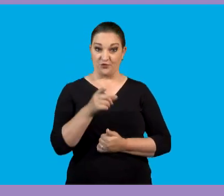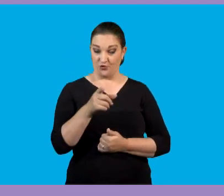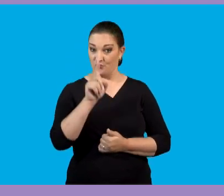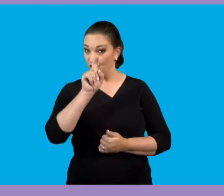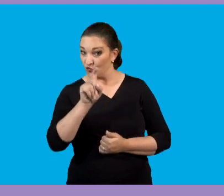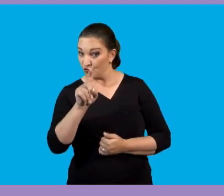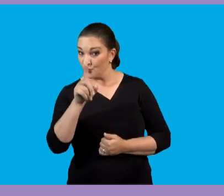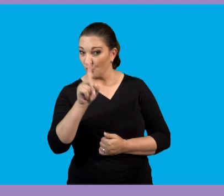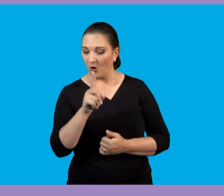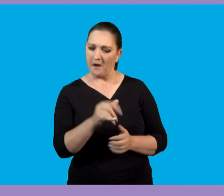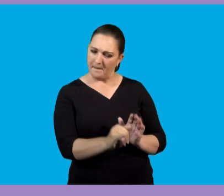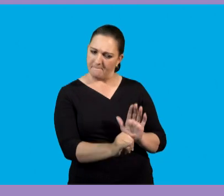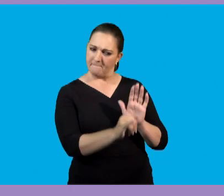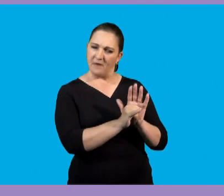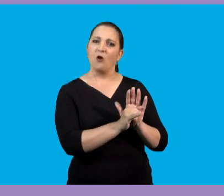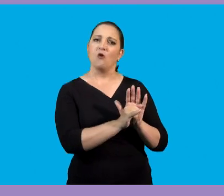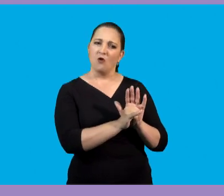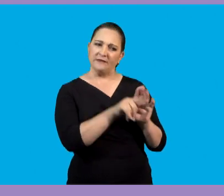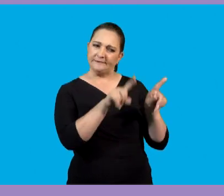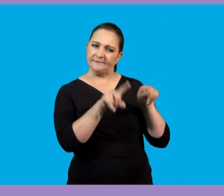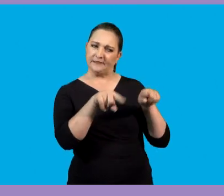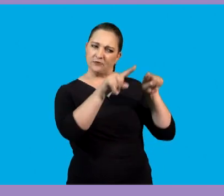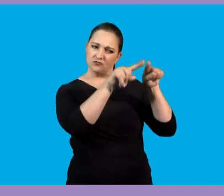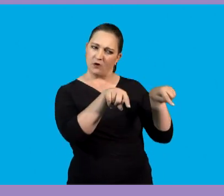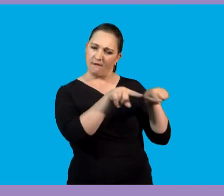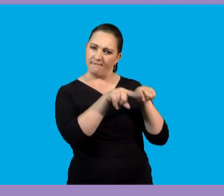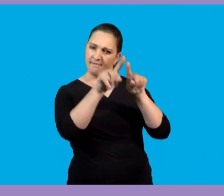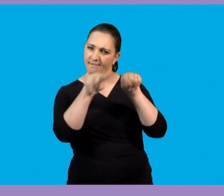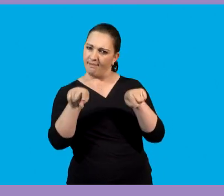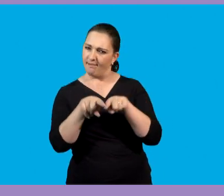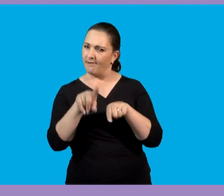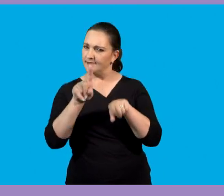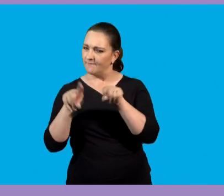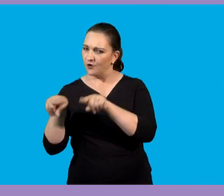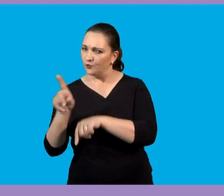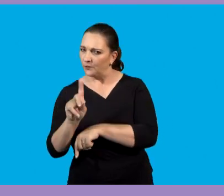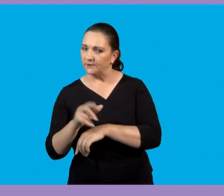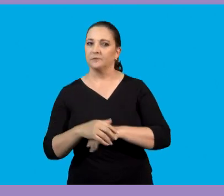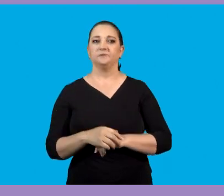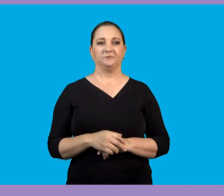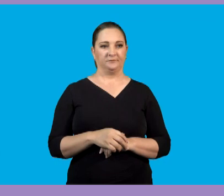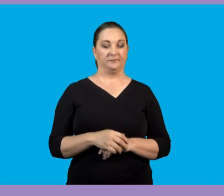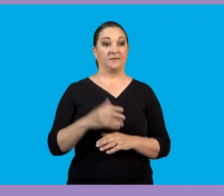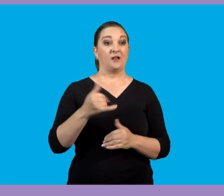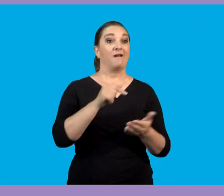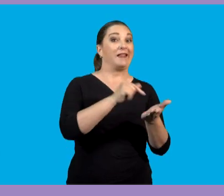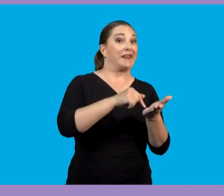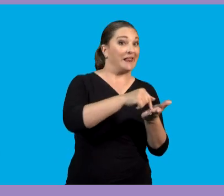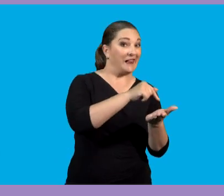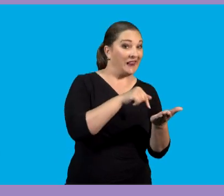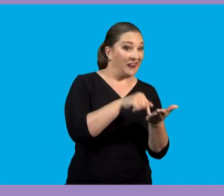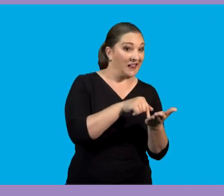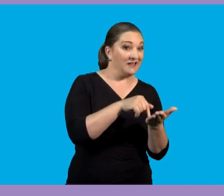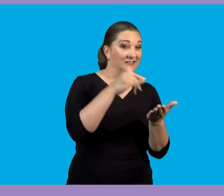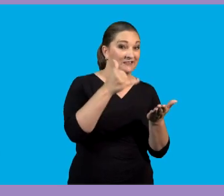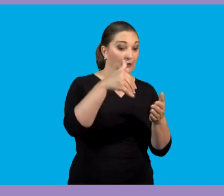to identify and describe the different types of triangles and calculate unknown angles